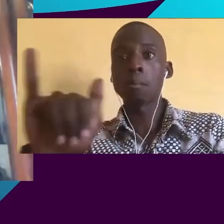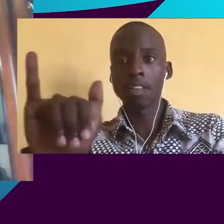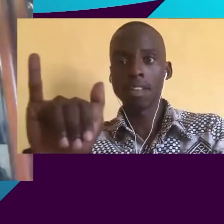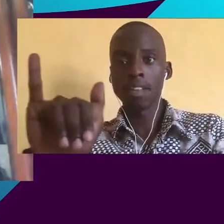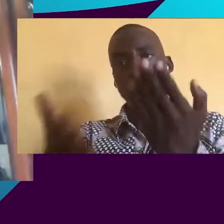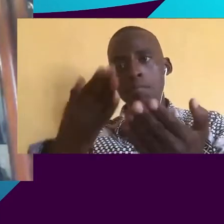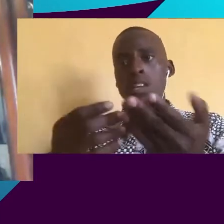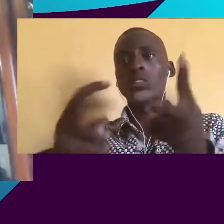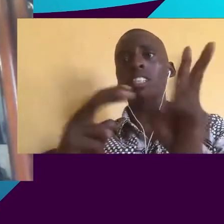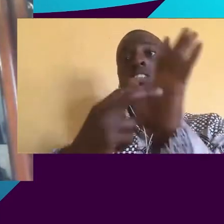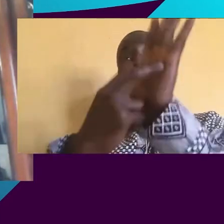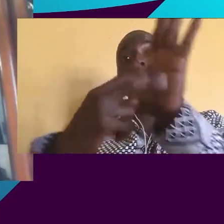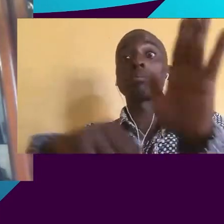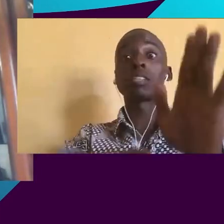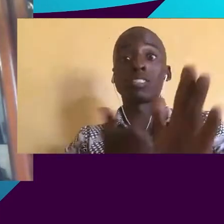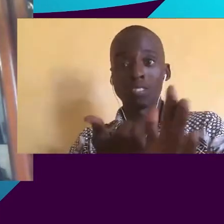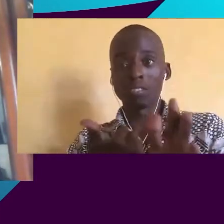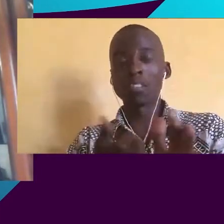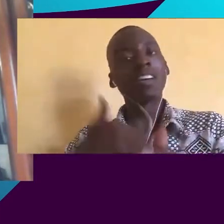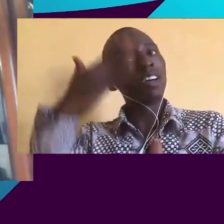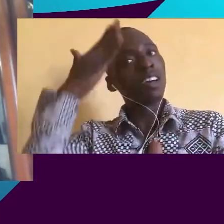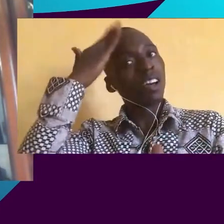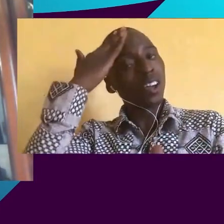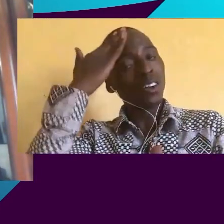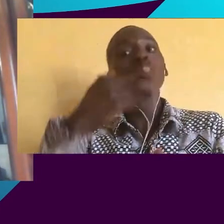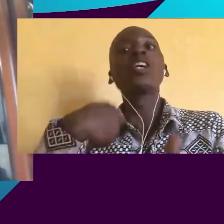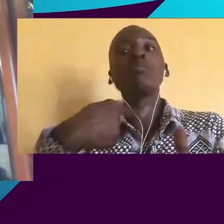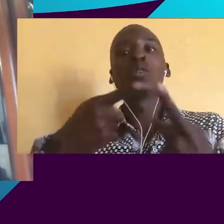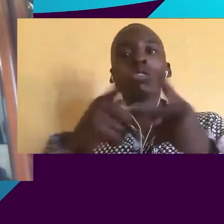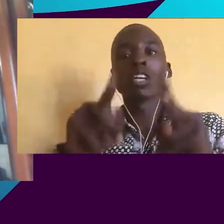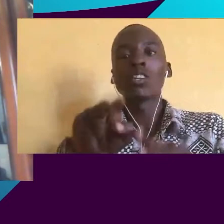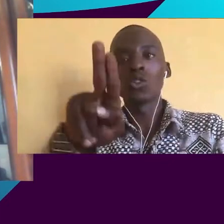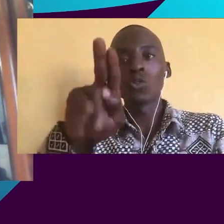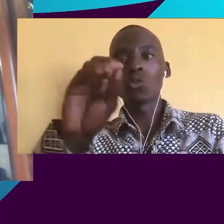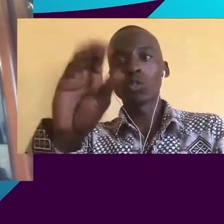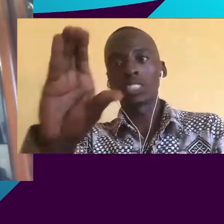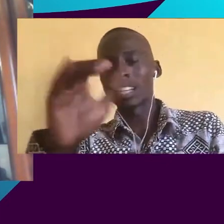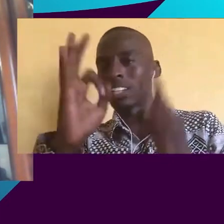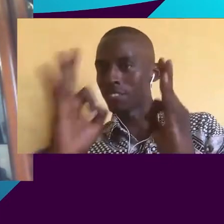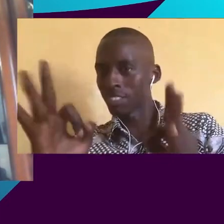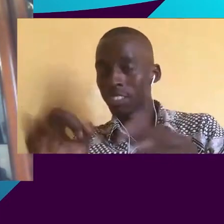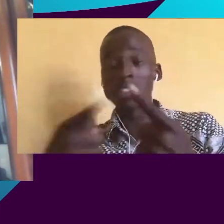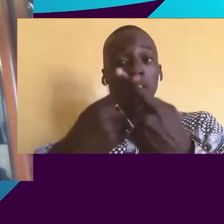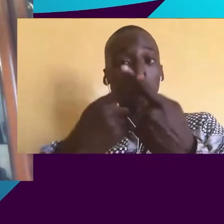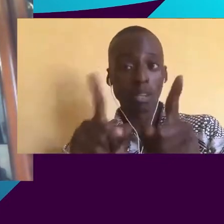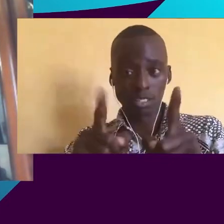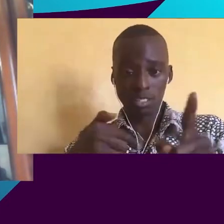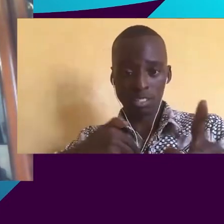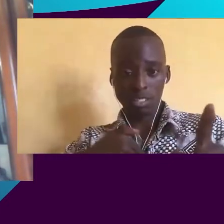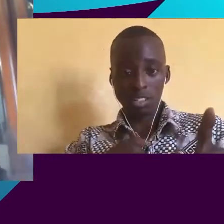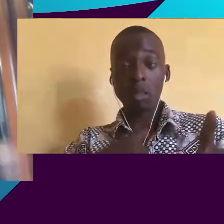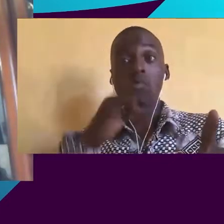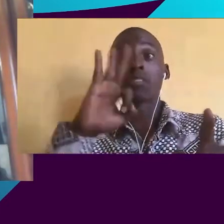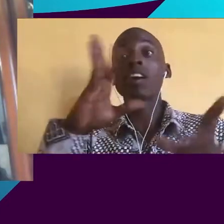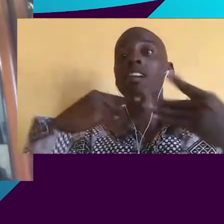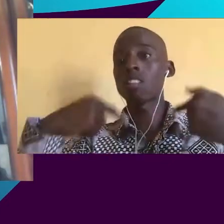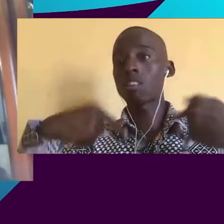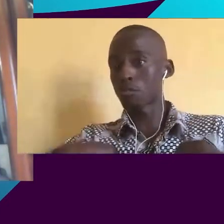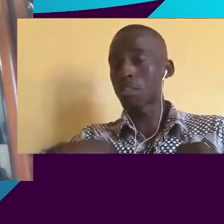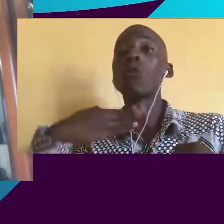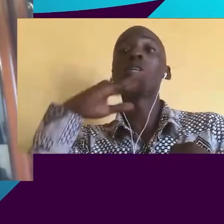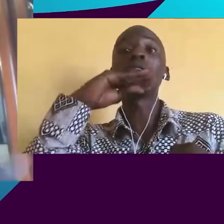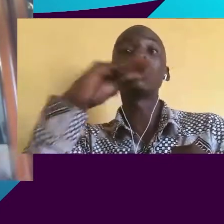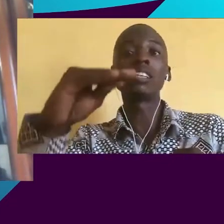I will just introduce myself. I know you want me to go into the UOC and everything, But kindly, if you could allow me, I wanted to say a little bit of what I